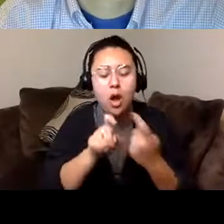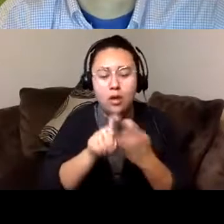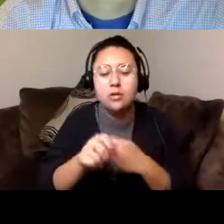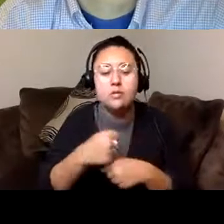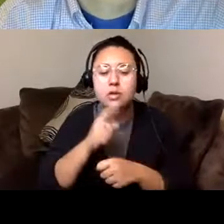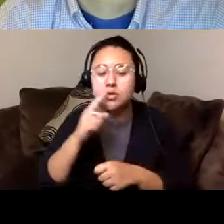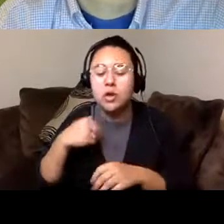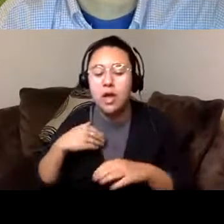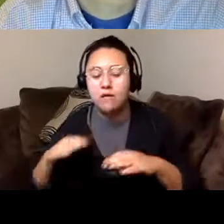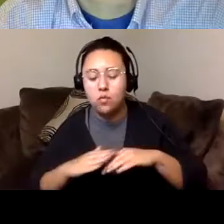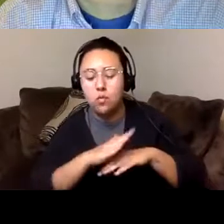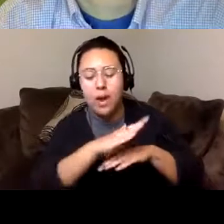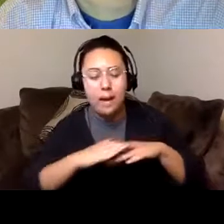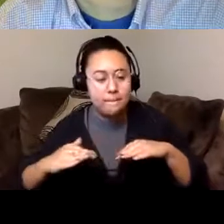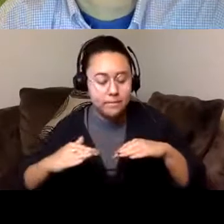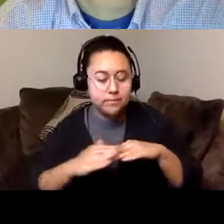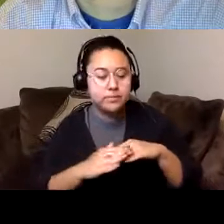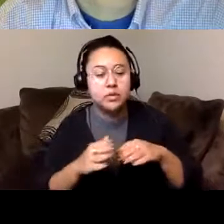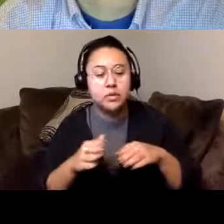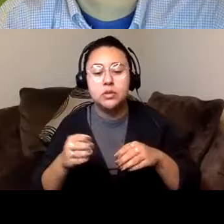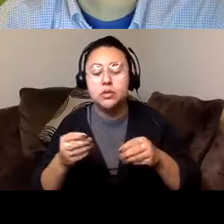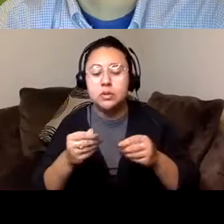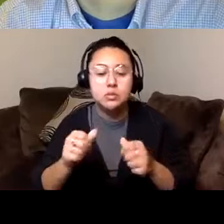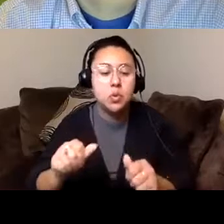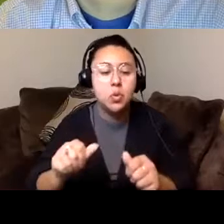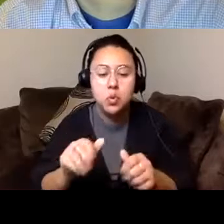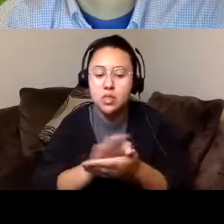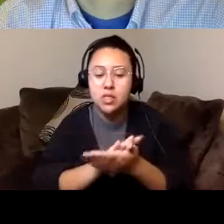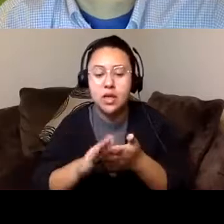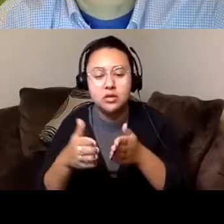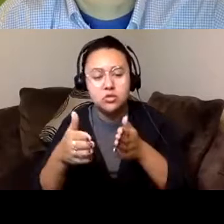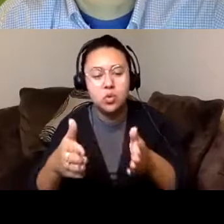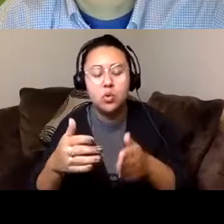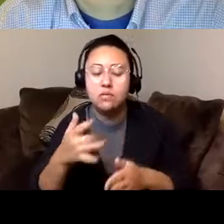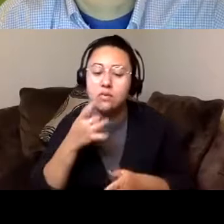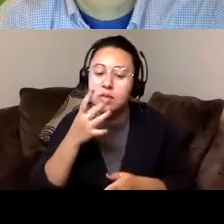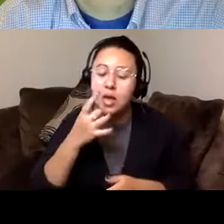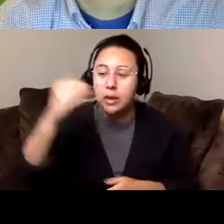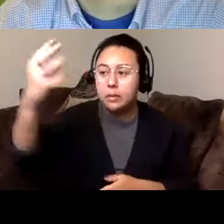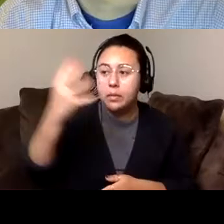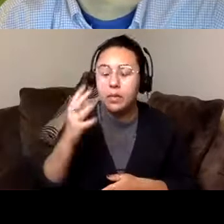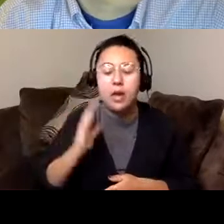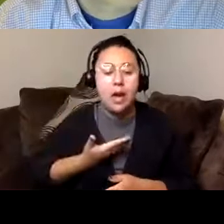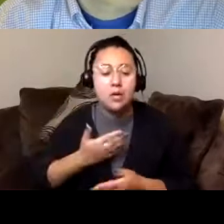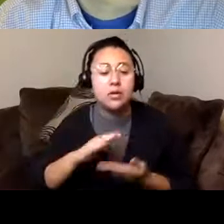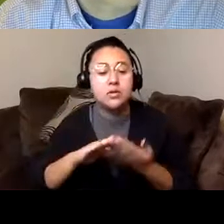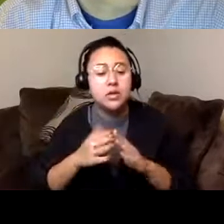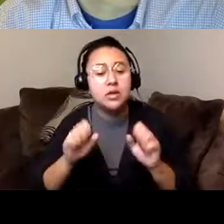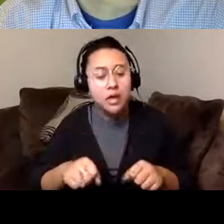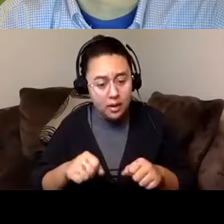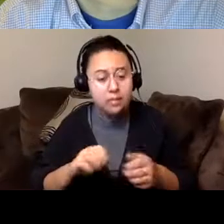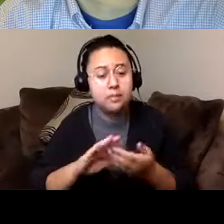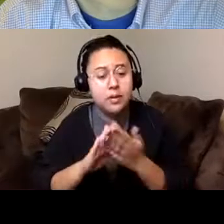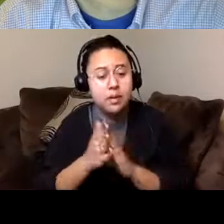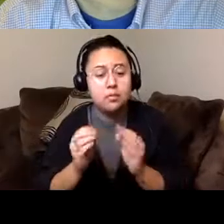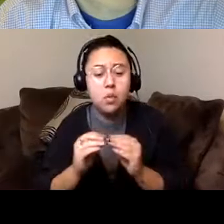have smooth roads, making sure we have lighting, and all those things will make our cities more accessible and more equitable for all of